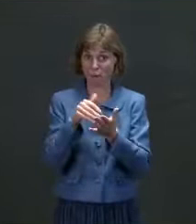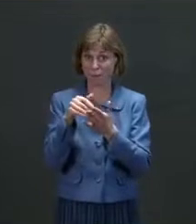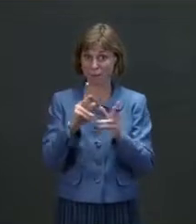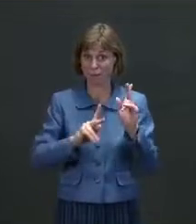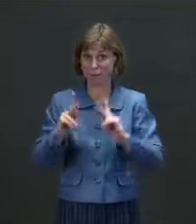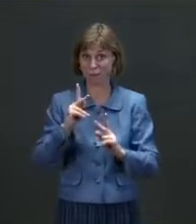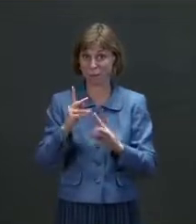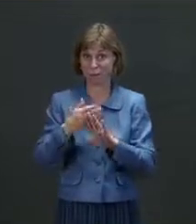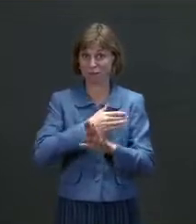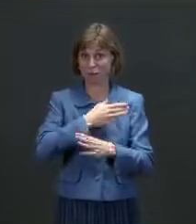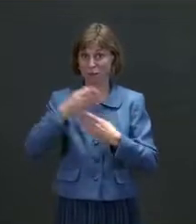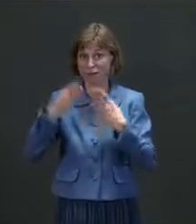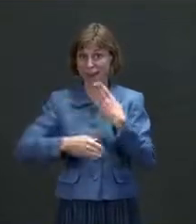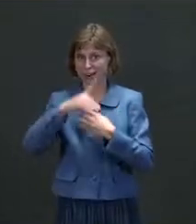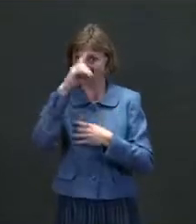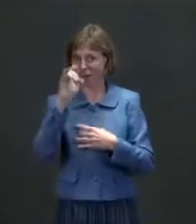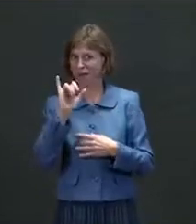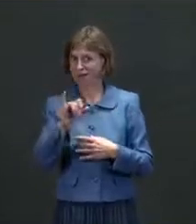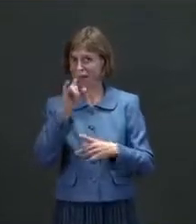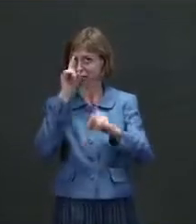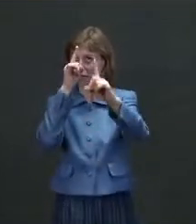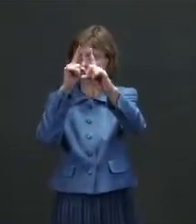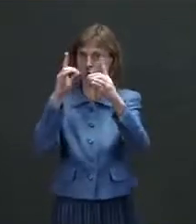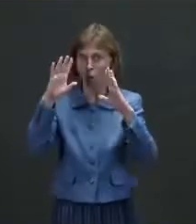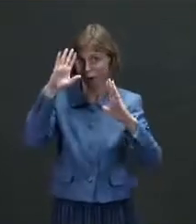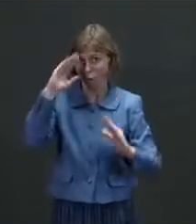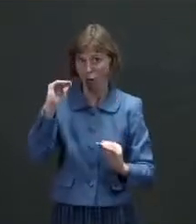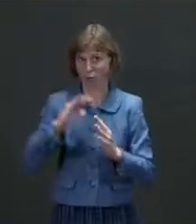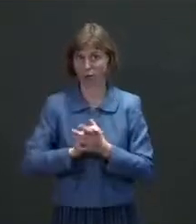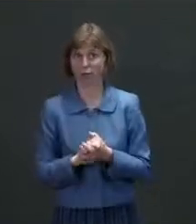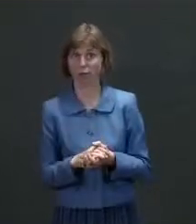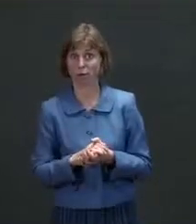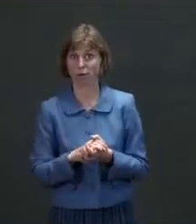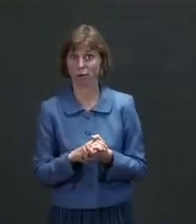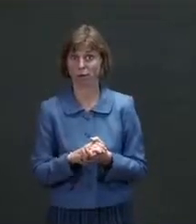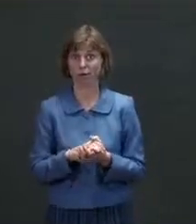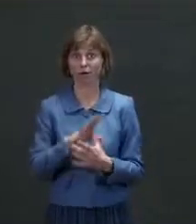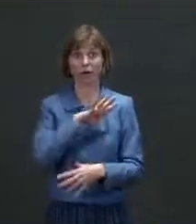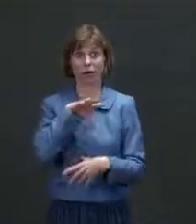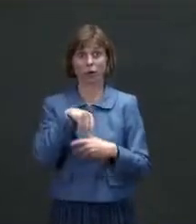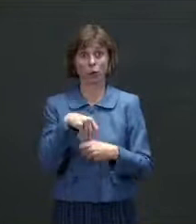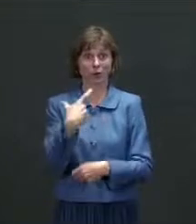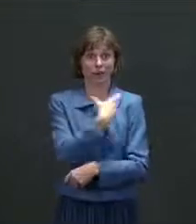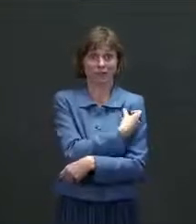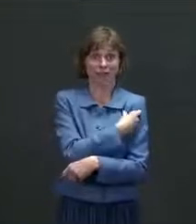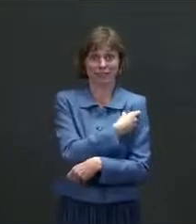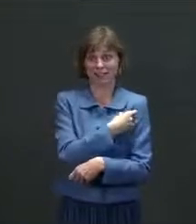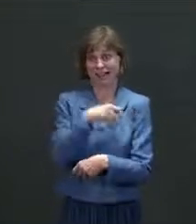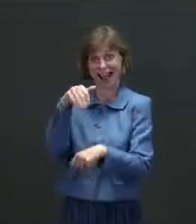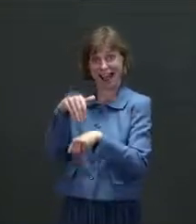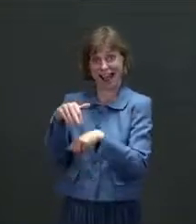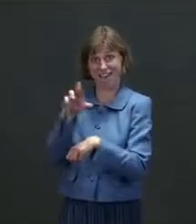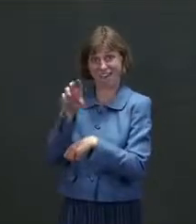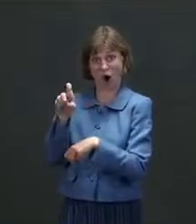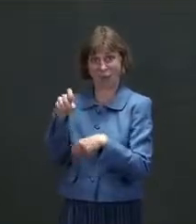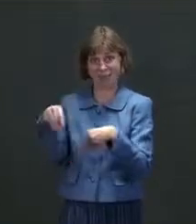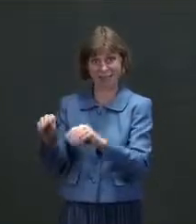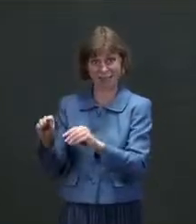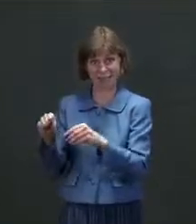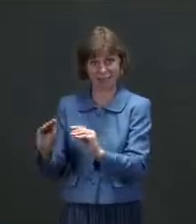summer. At least that's our hope. And it includes getting vaccines at the pharmacy, as you pointed out to me earlier,